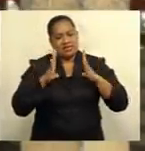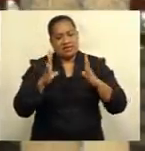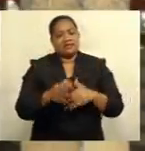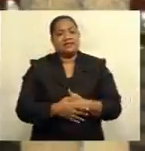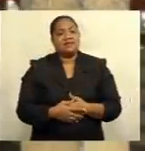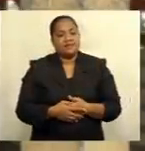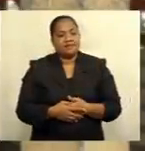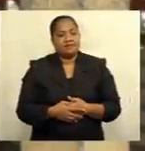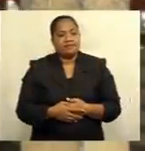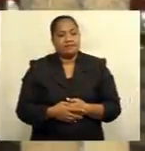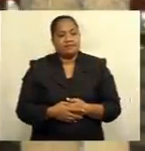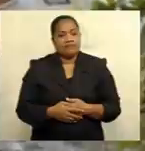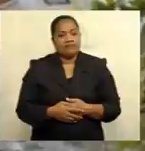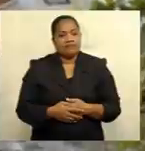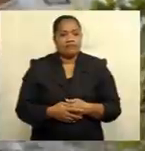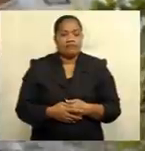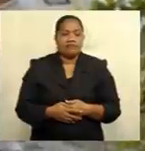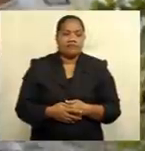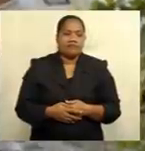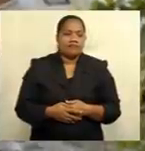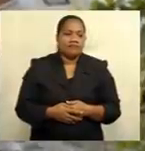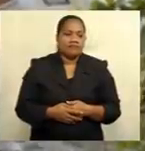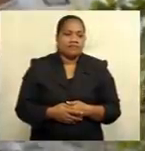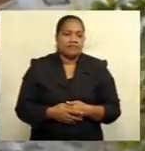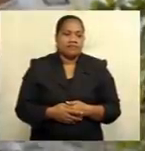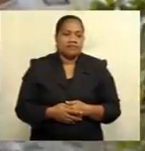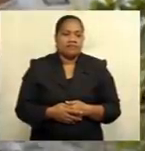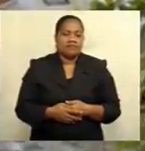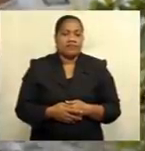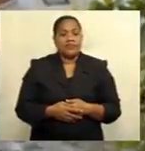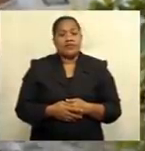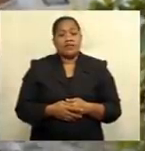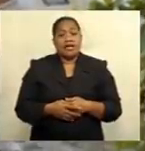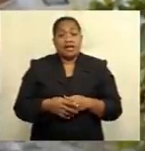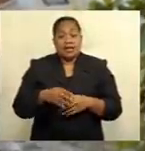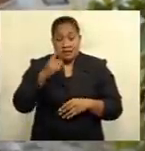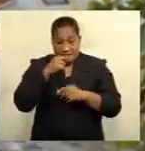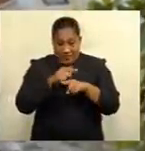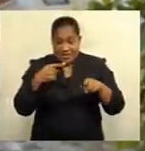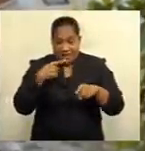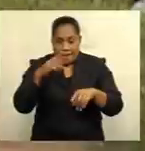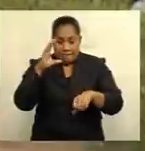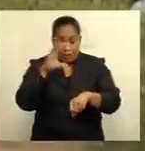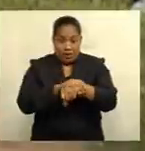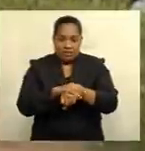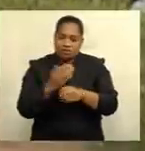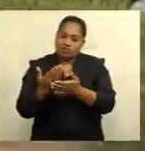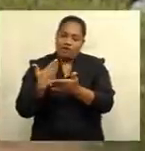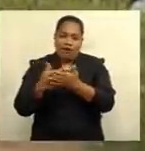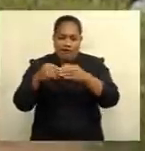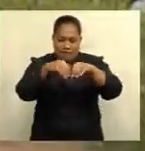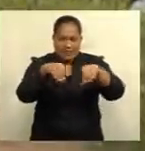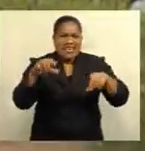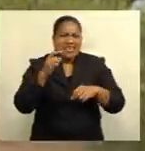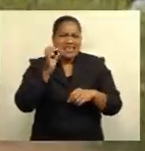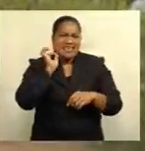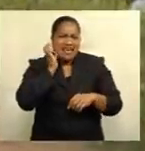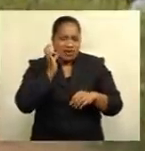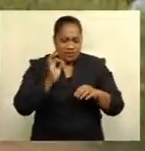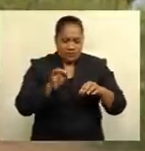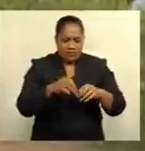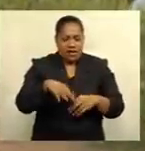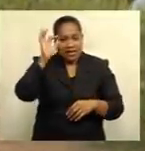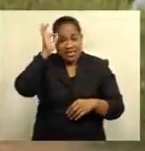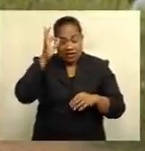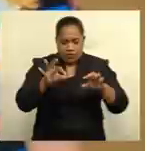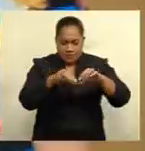Long time is well lockdown. Residents say police removed tapes from their homes around 6 a.m. and they were informed the restriction